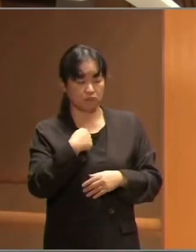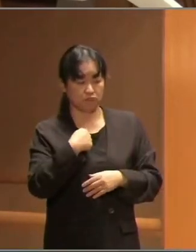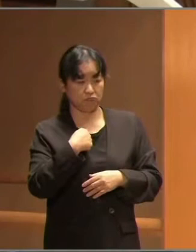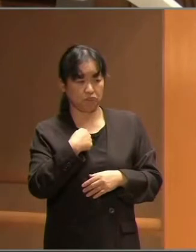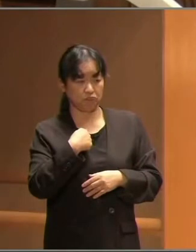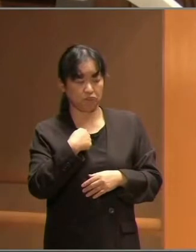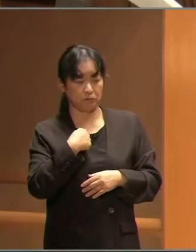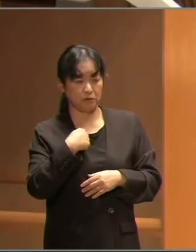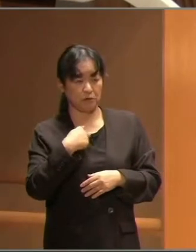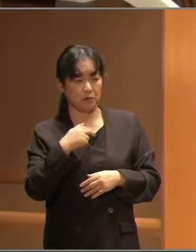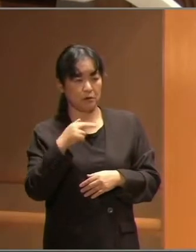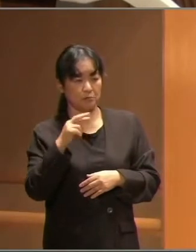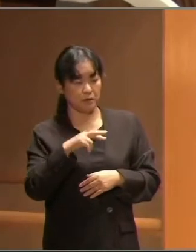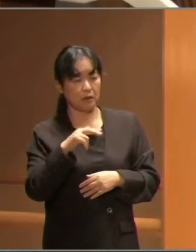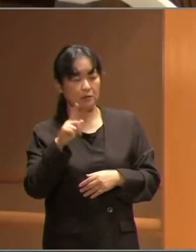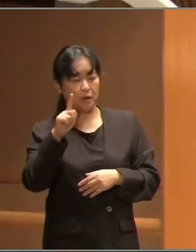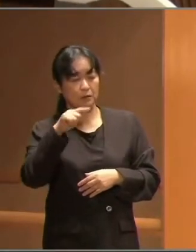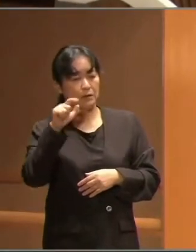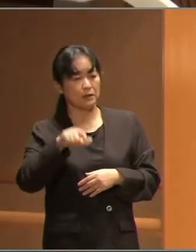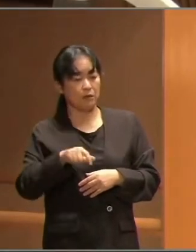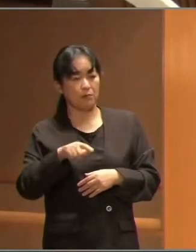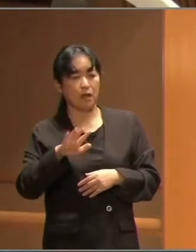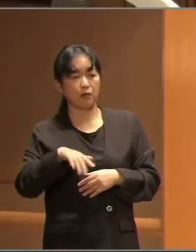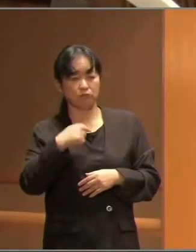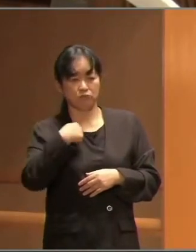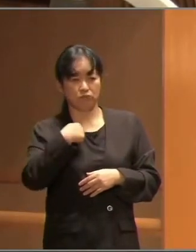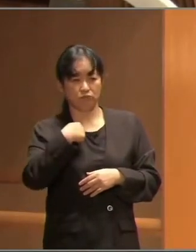cannot avoid that.